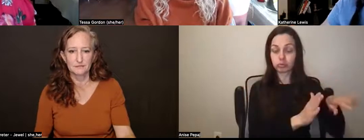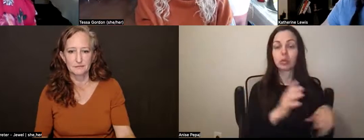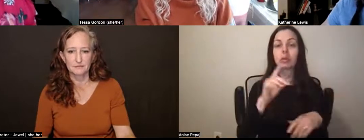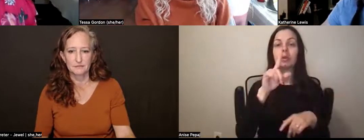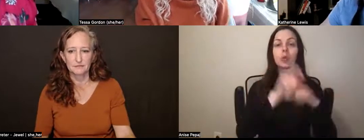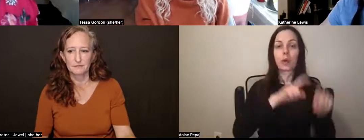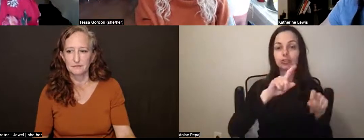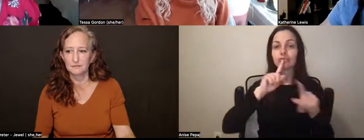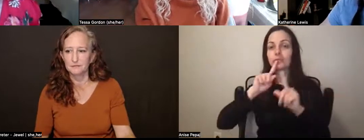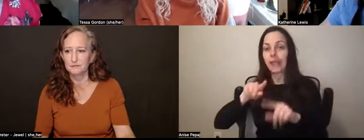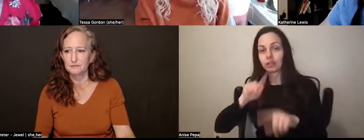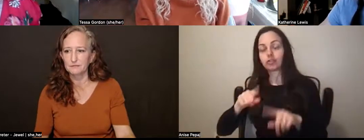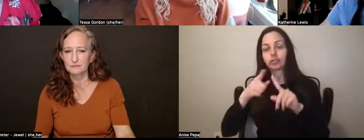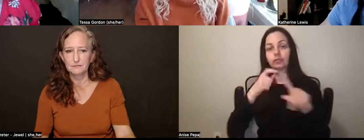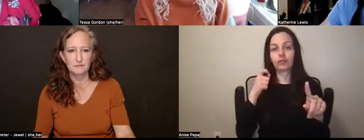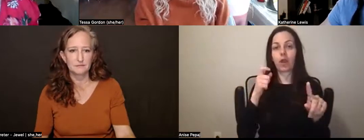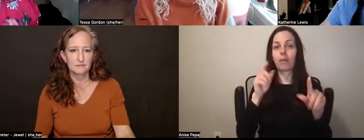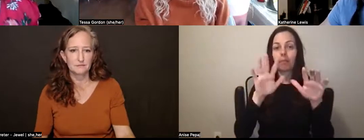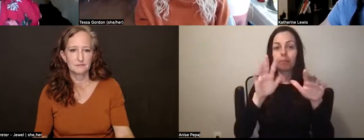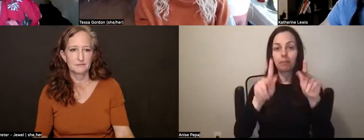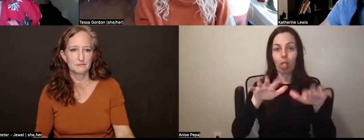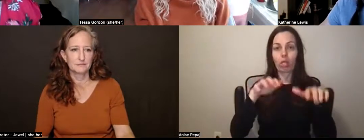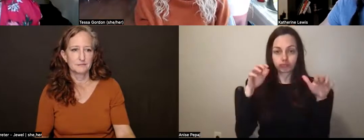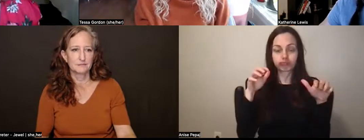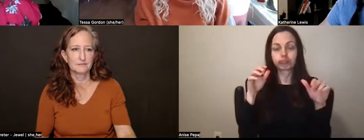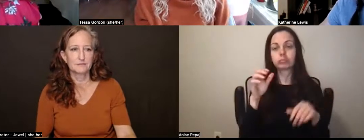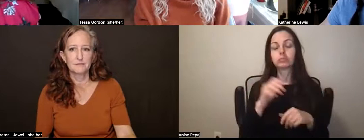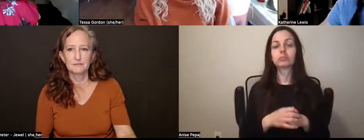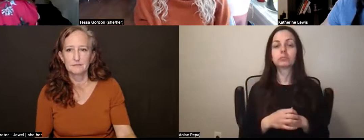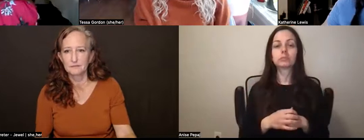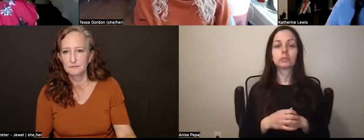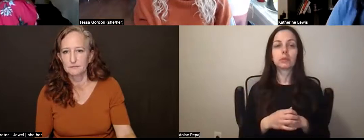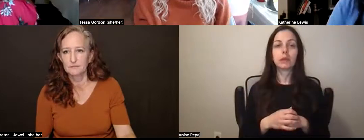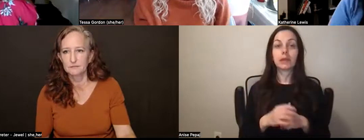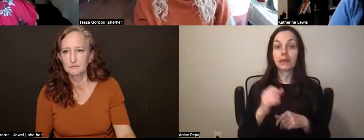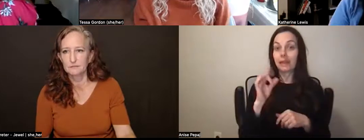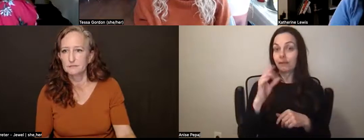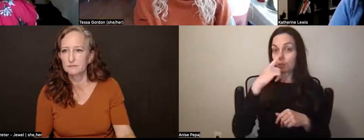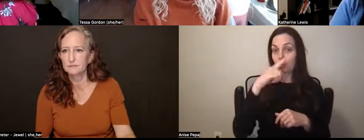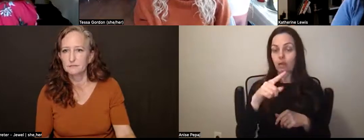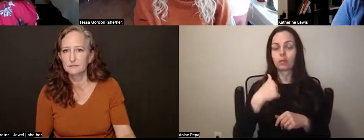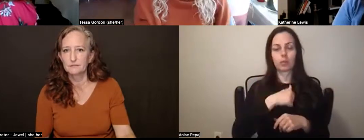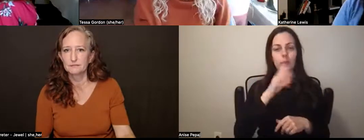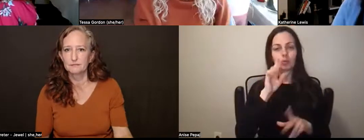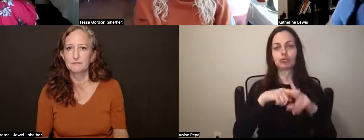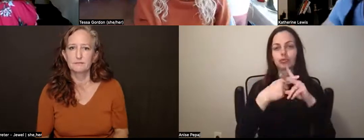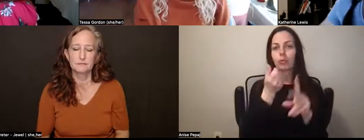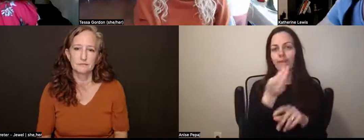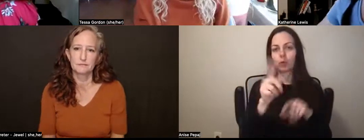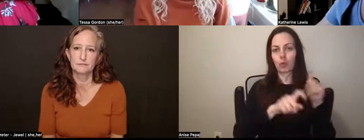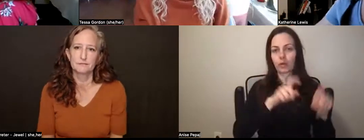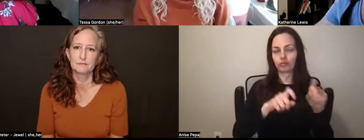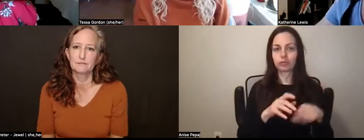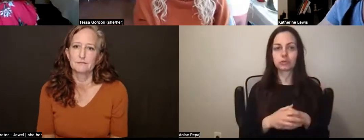from our attendees this evening. So if you don't mind, let's go ahead and get started with a few of those.